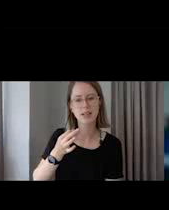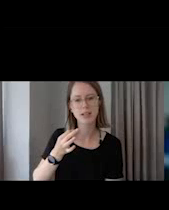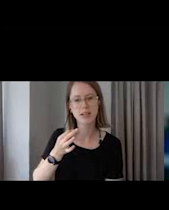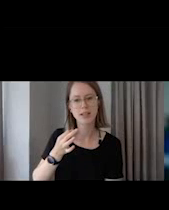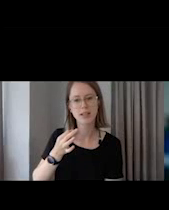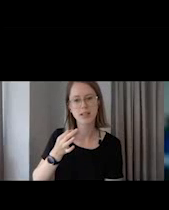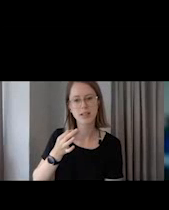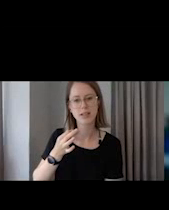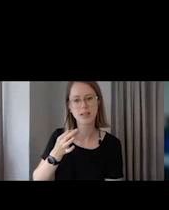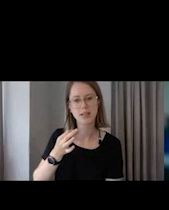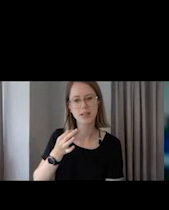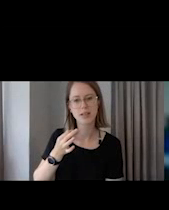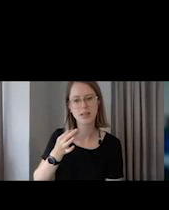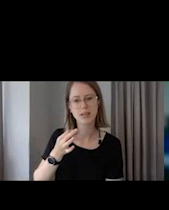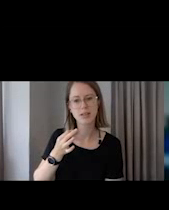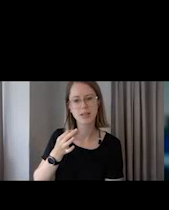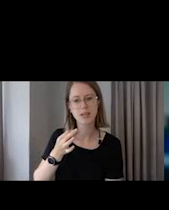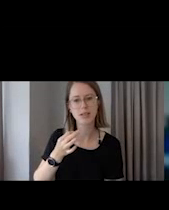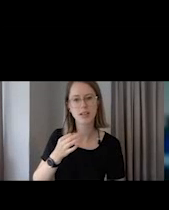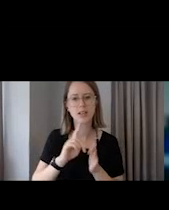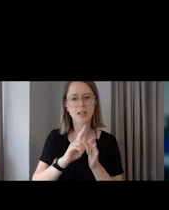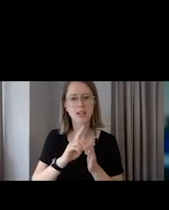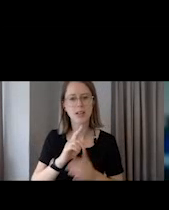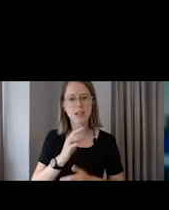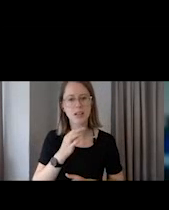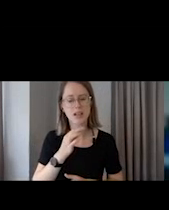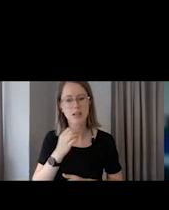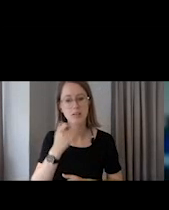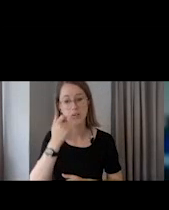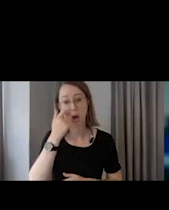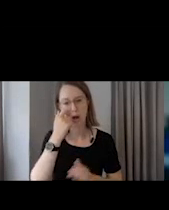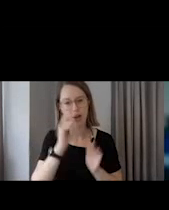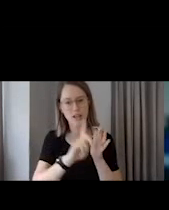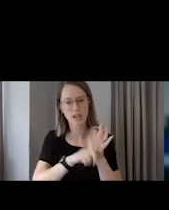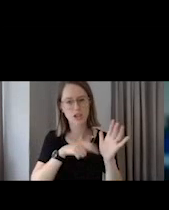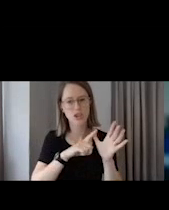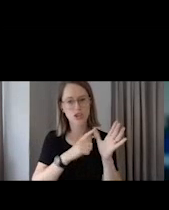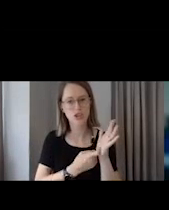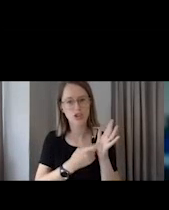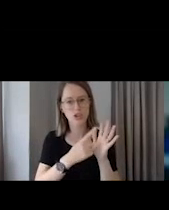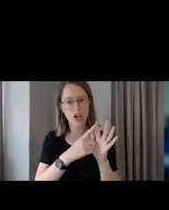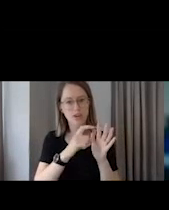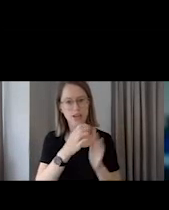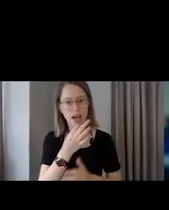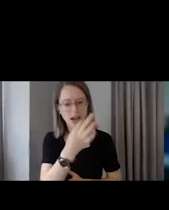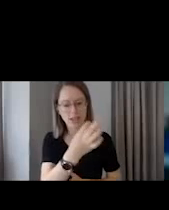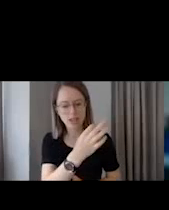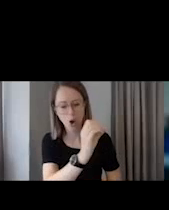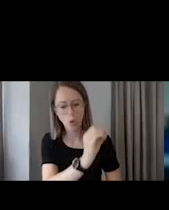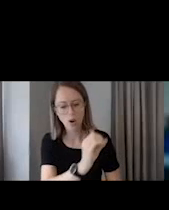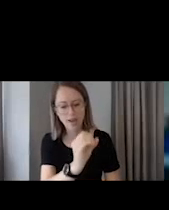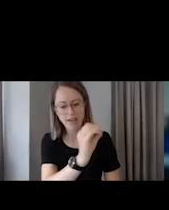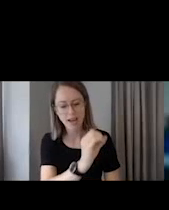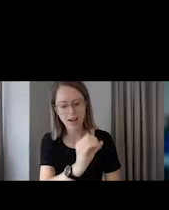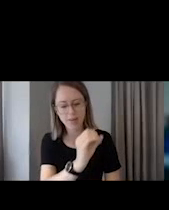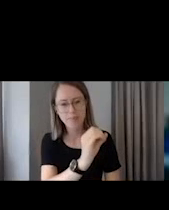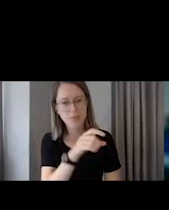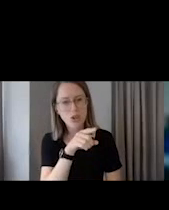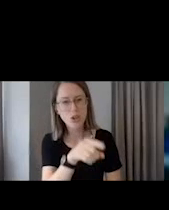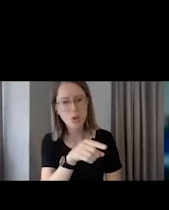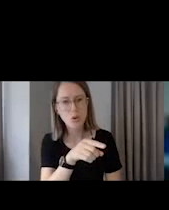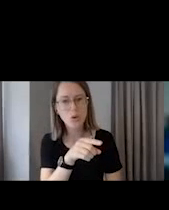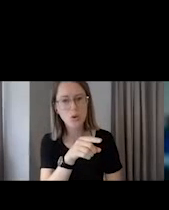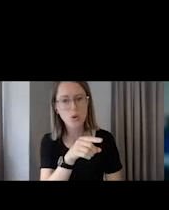It's actually Gerald to Olivia. You have online print media covered,